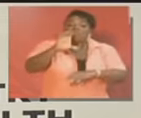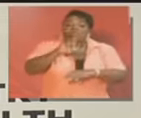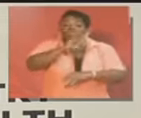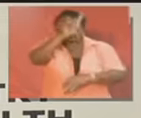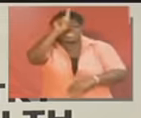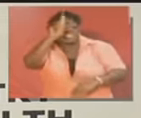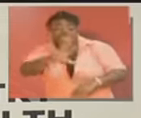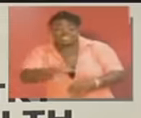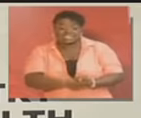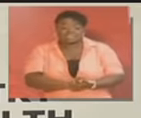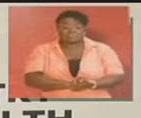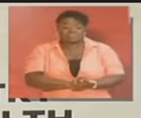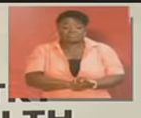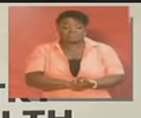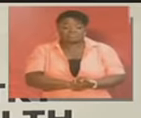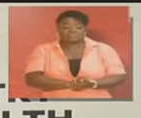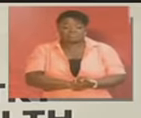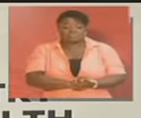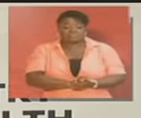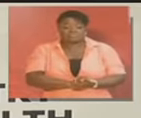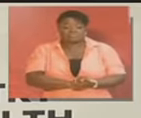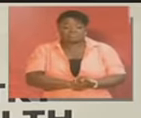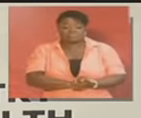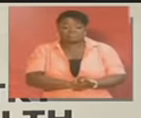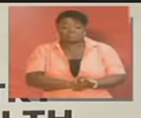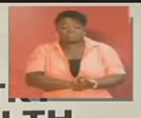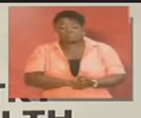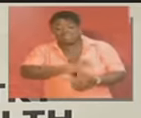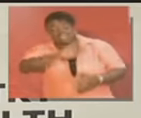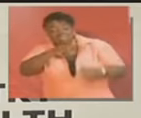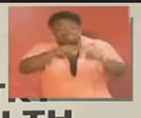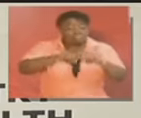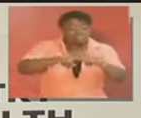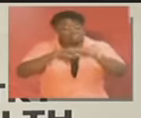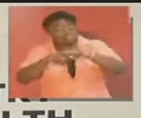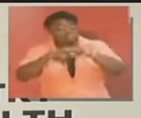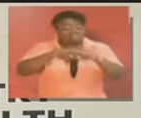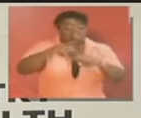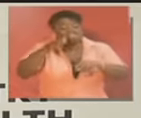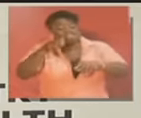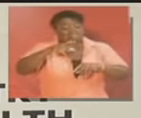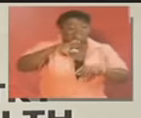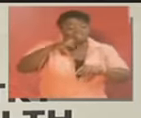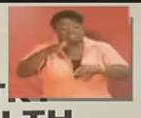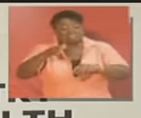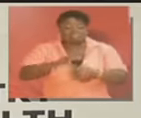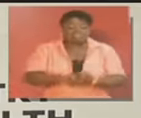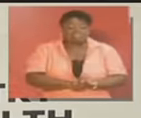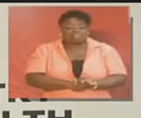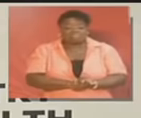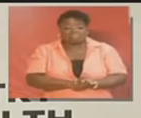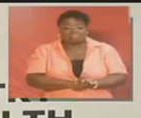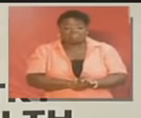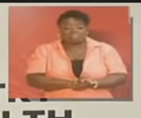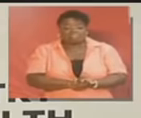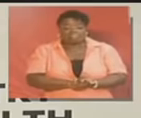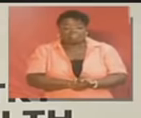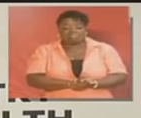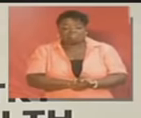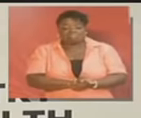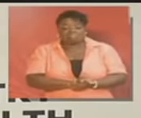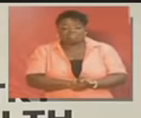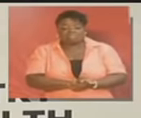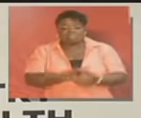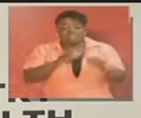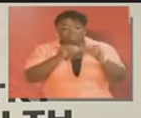between 3 and 4, depending on volume. We have, since the start of the epidemic,